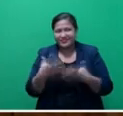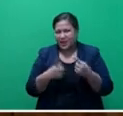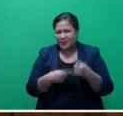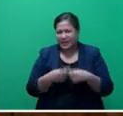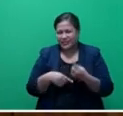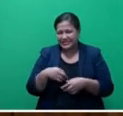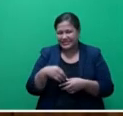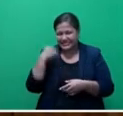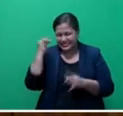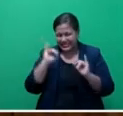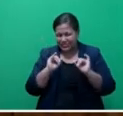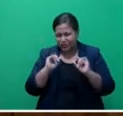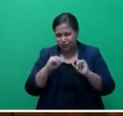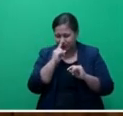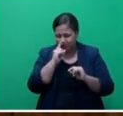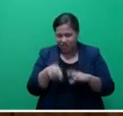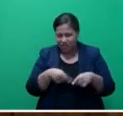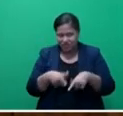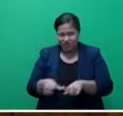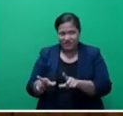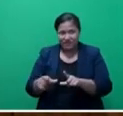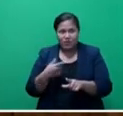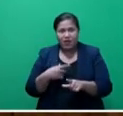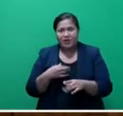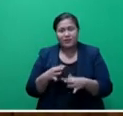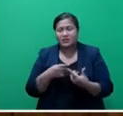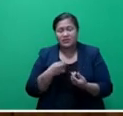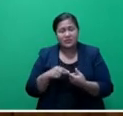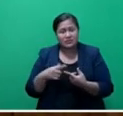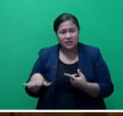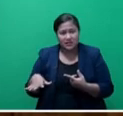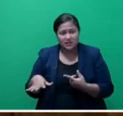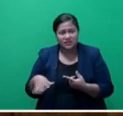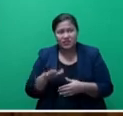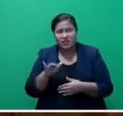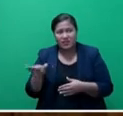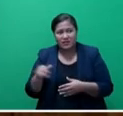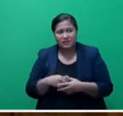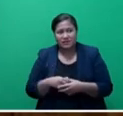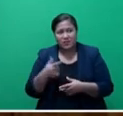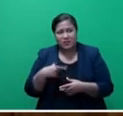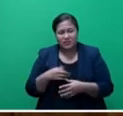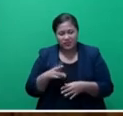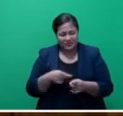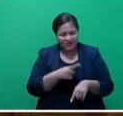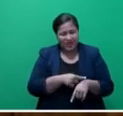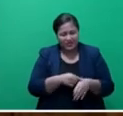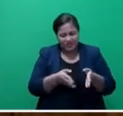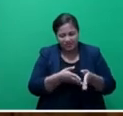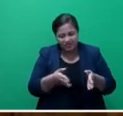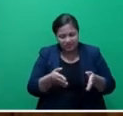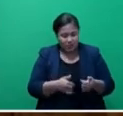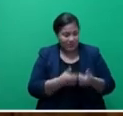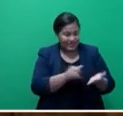public, because it means a lot of cost to them, feeding them during the period they spend in